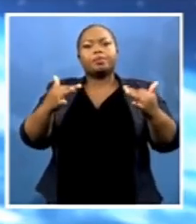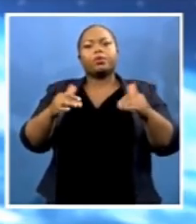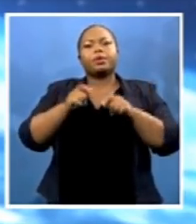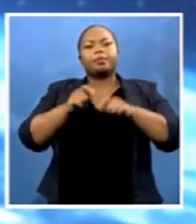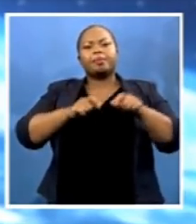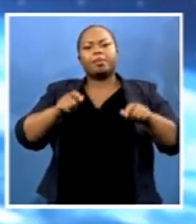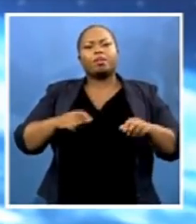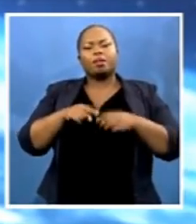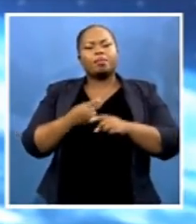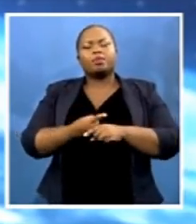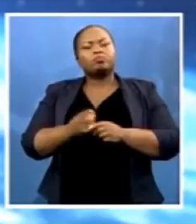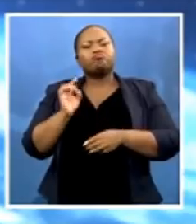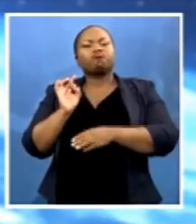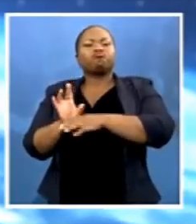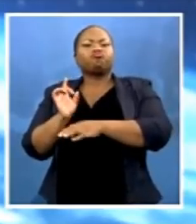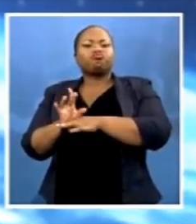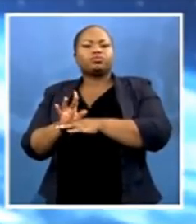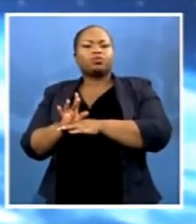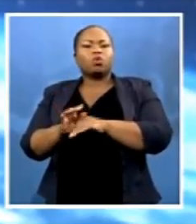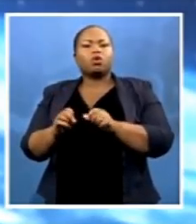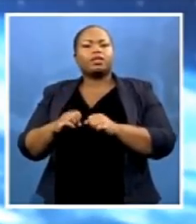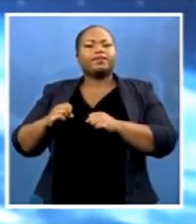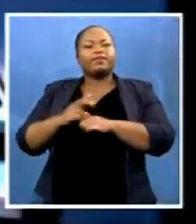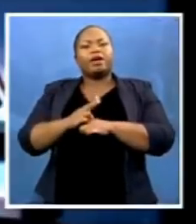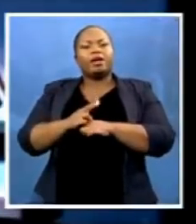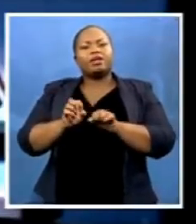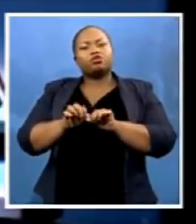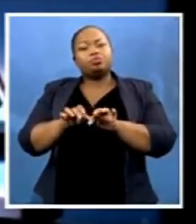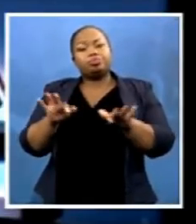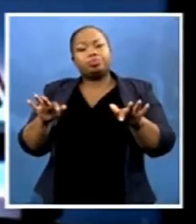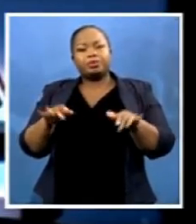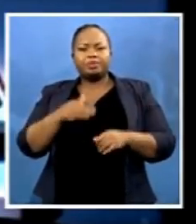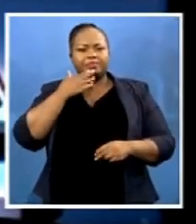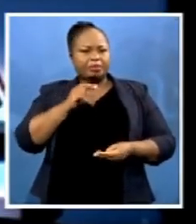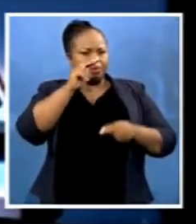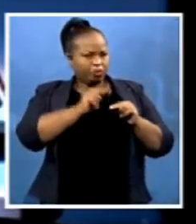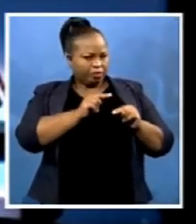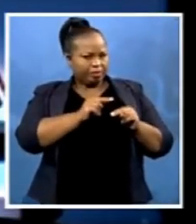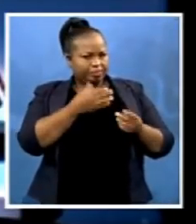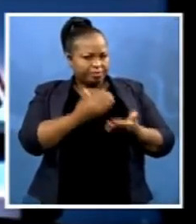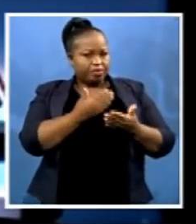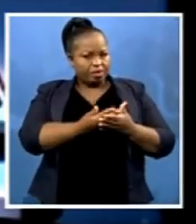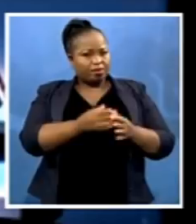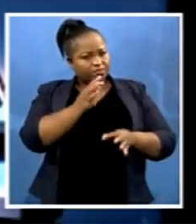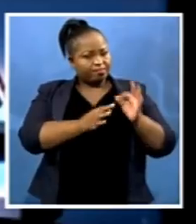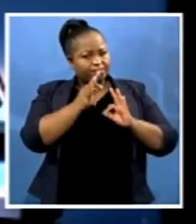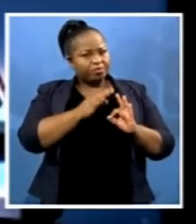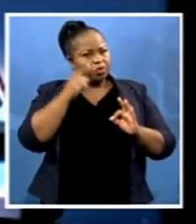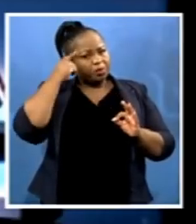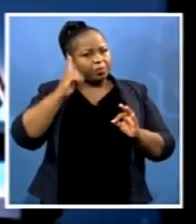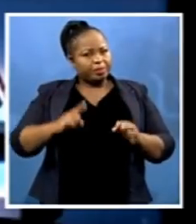the pandemic? And could you briefly tell us, your opinion on that particular advice?